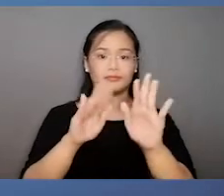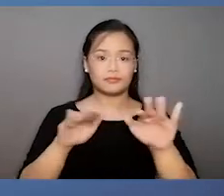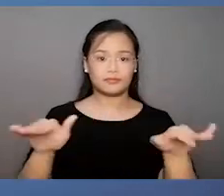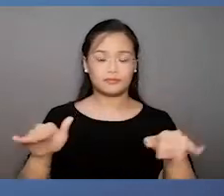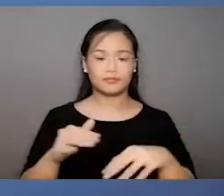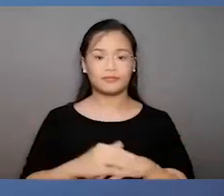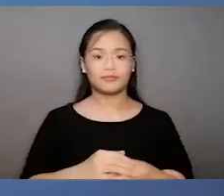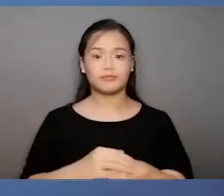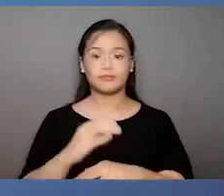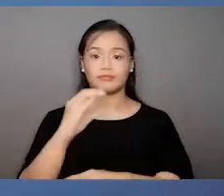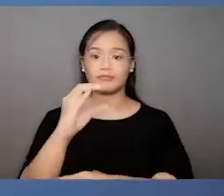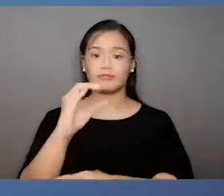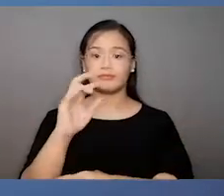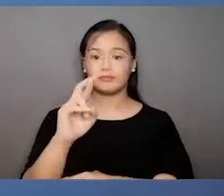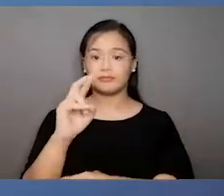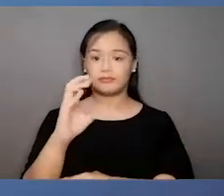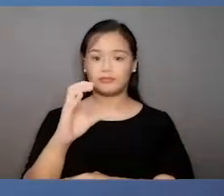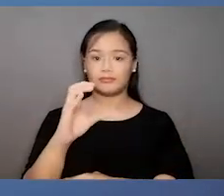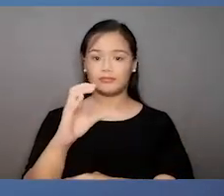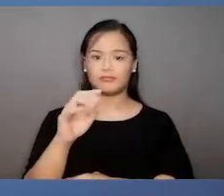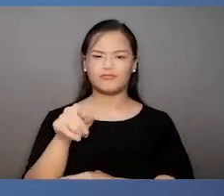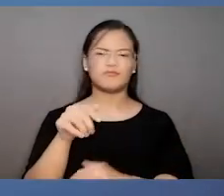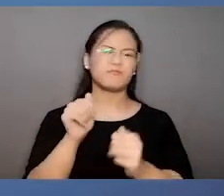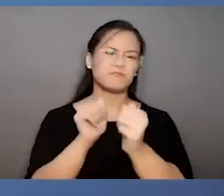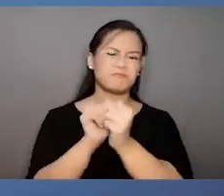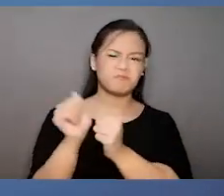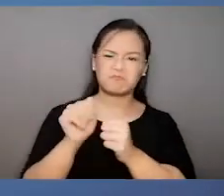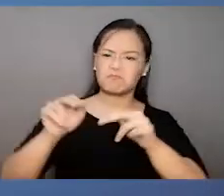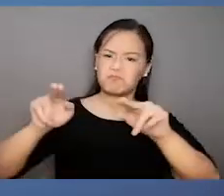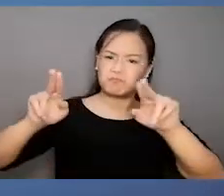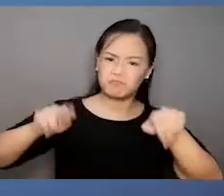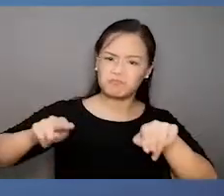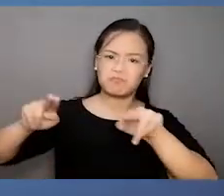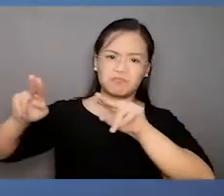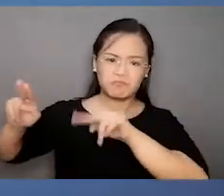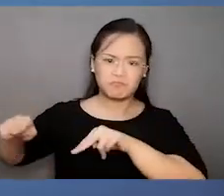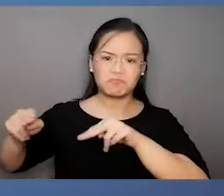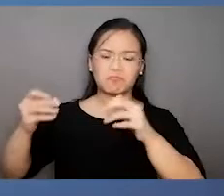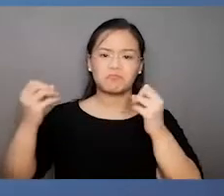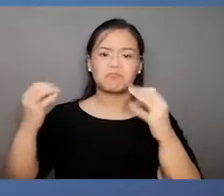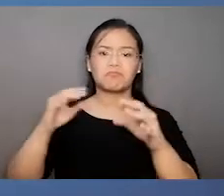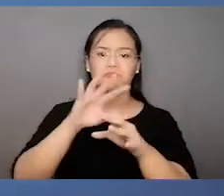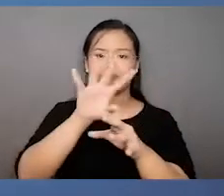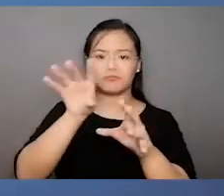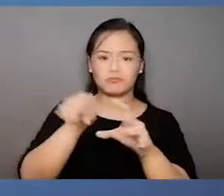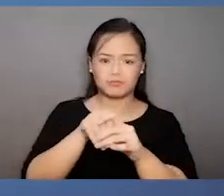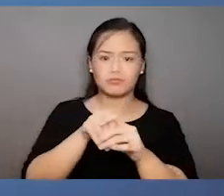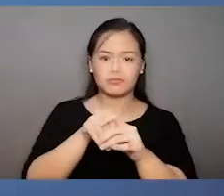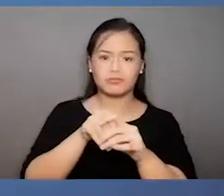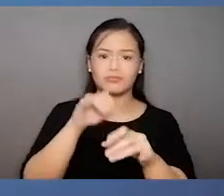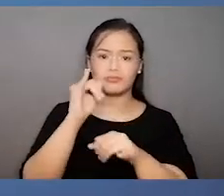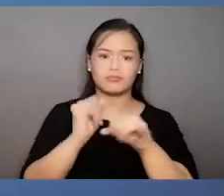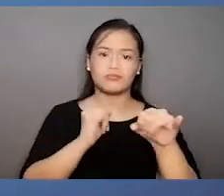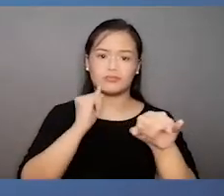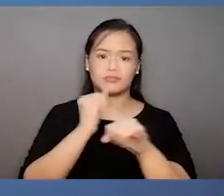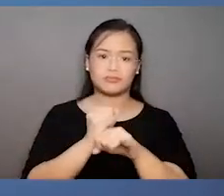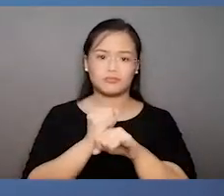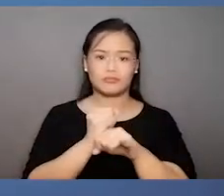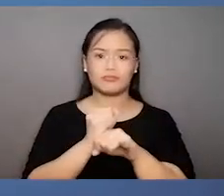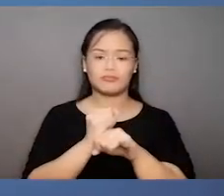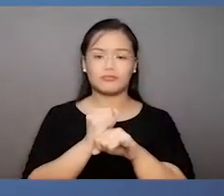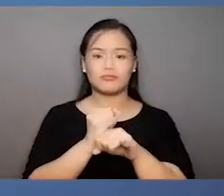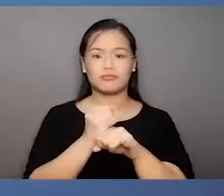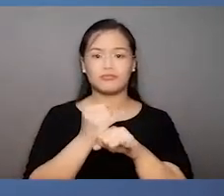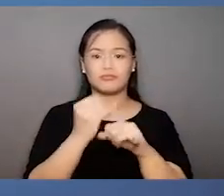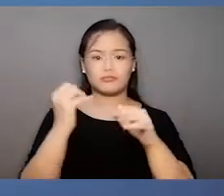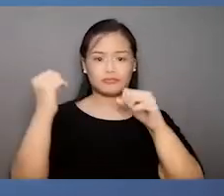actually the most ratified international human rights treaty in the world. There's only one UN member state which is not a